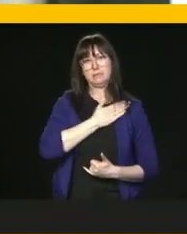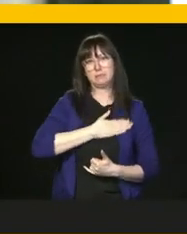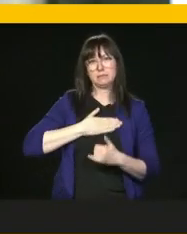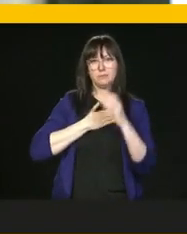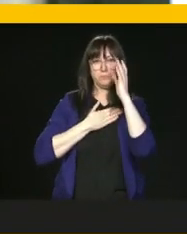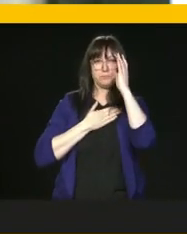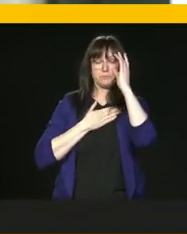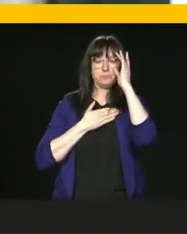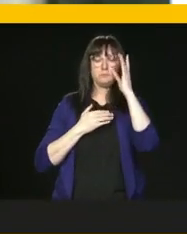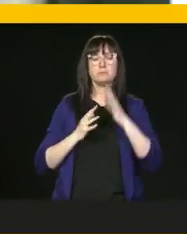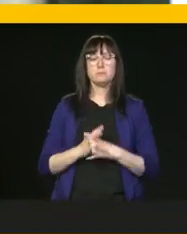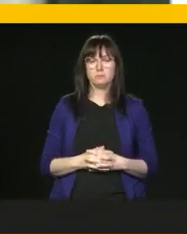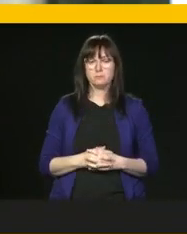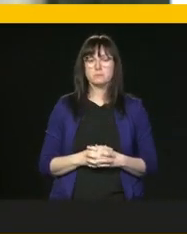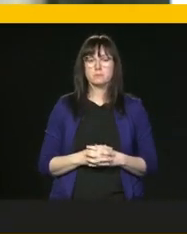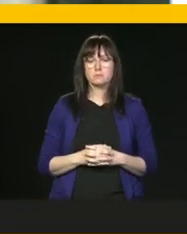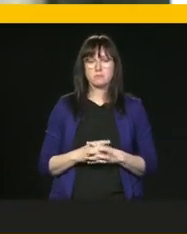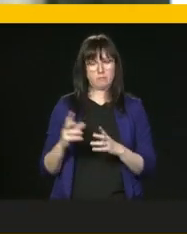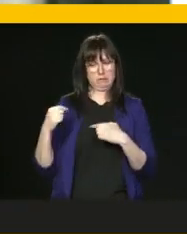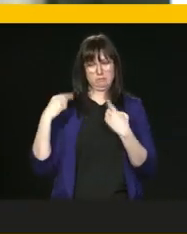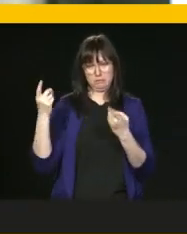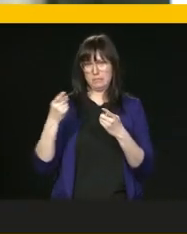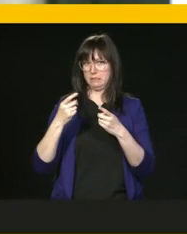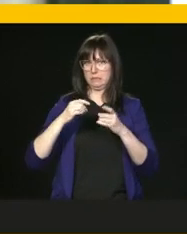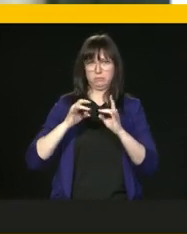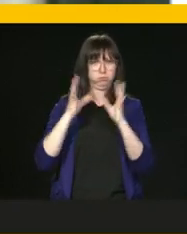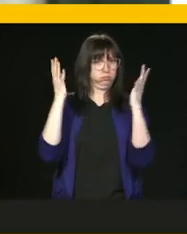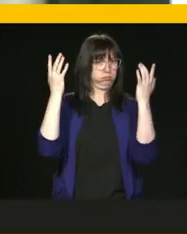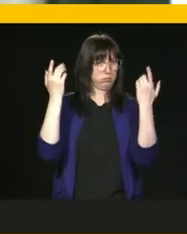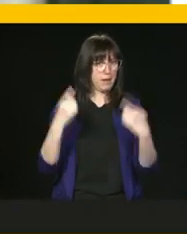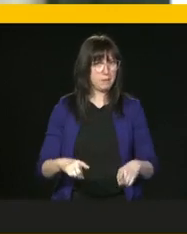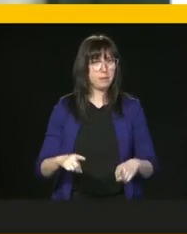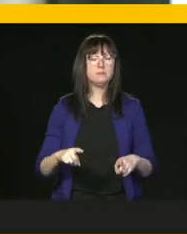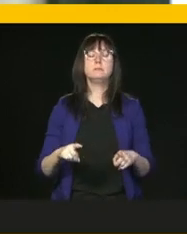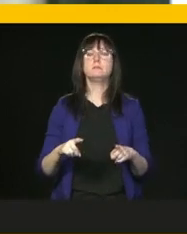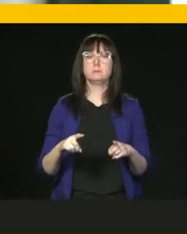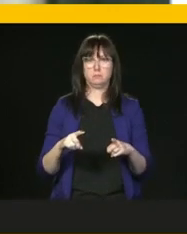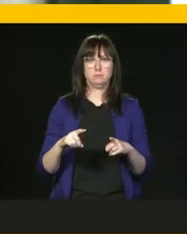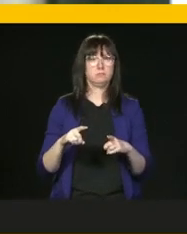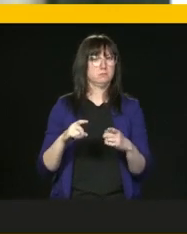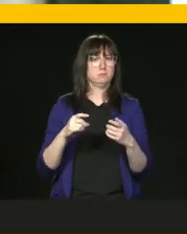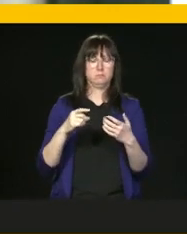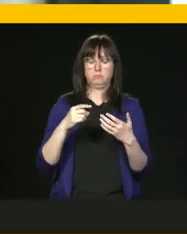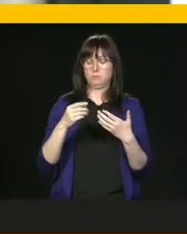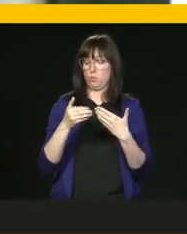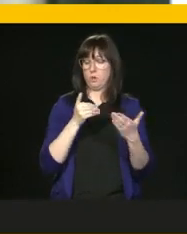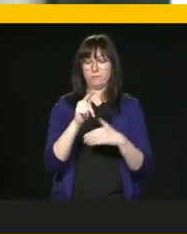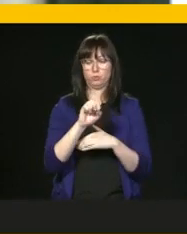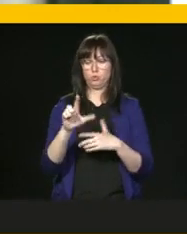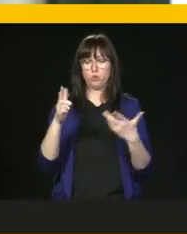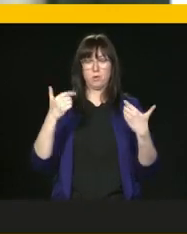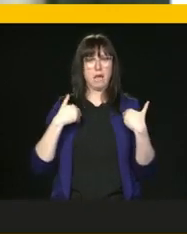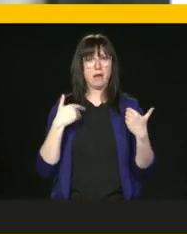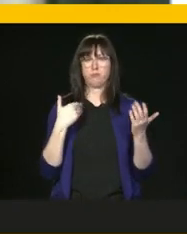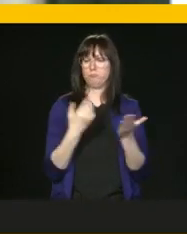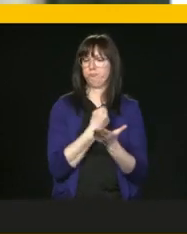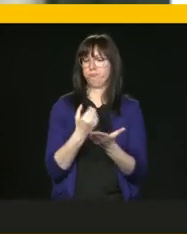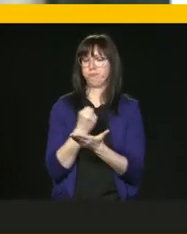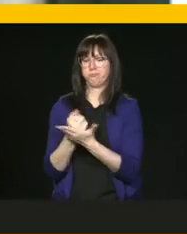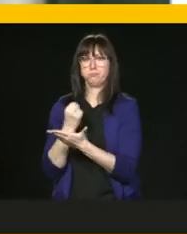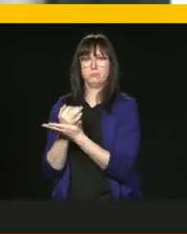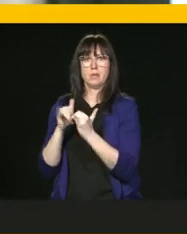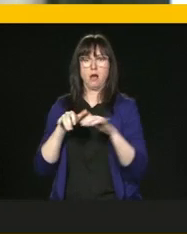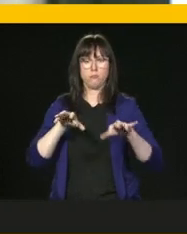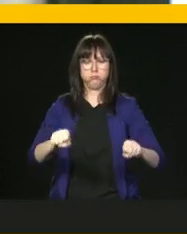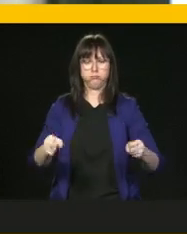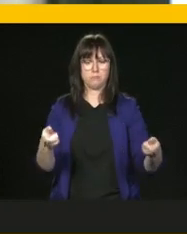Depuis le début de cette crise, on utilise tous les outils à notre disposition pour gérer la situation. On est chanceux,